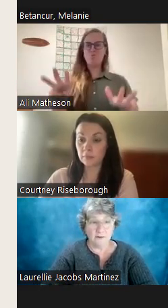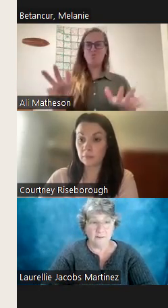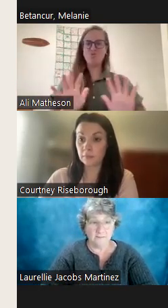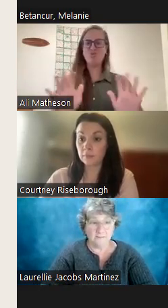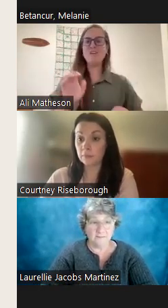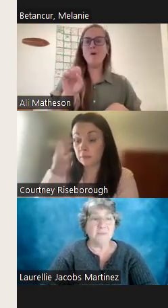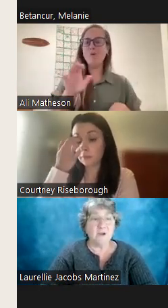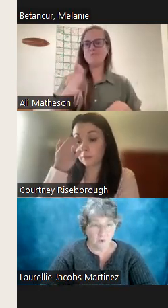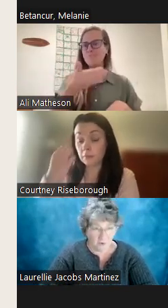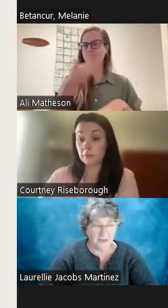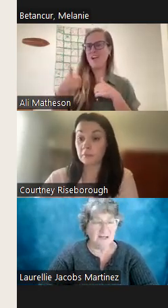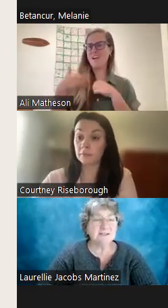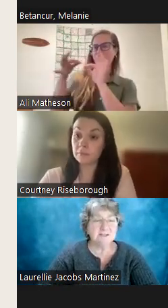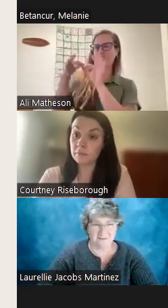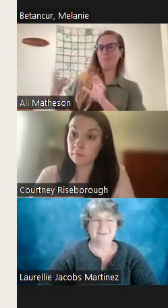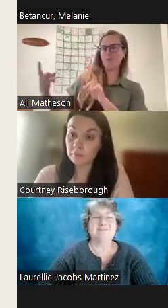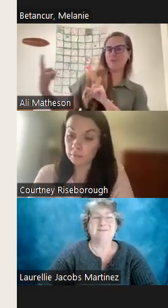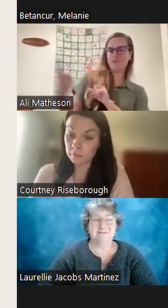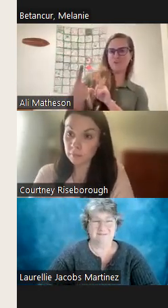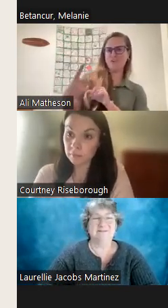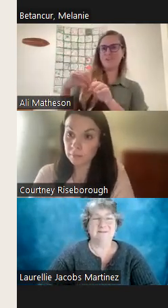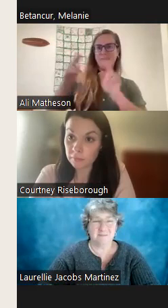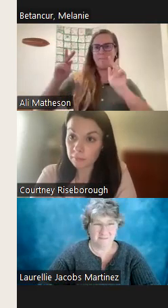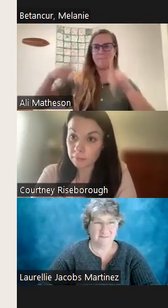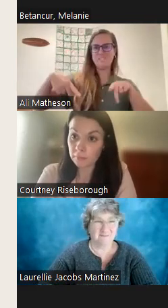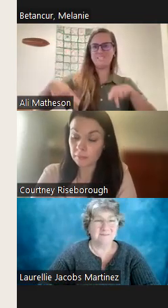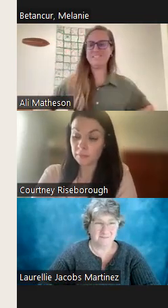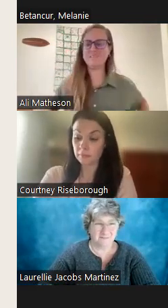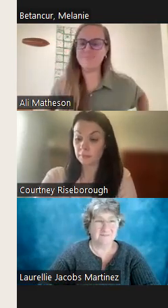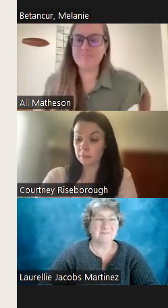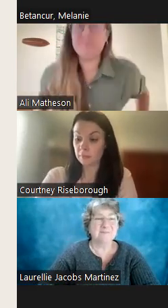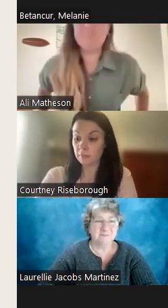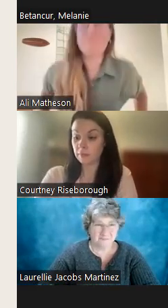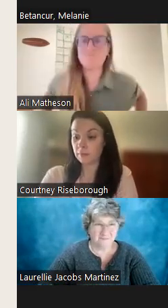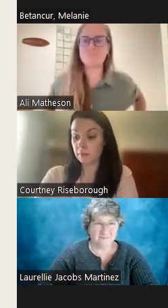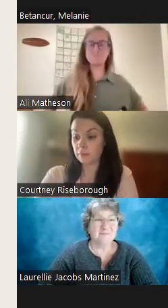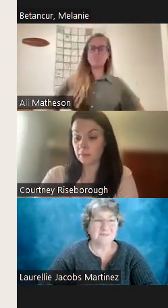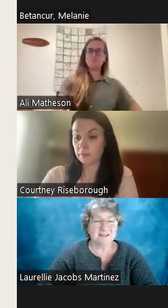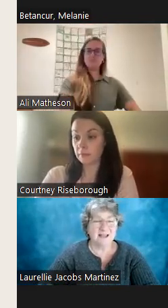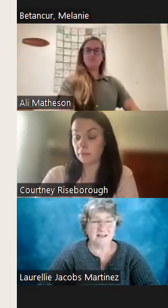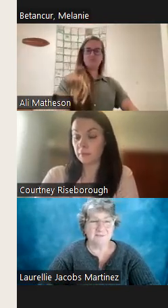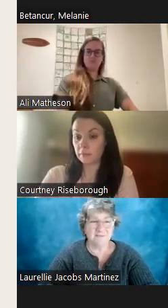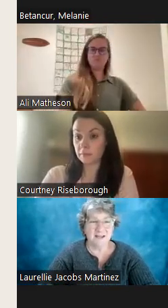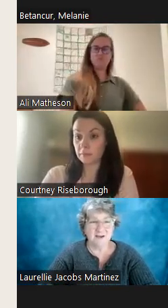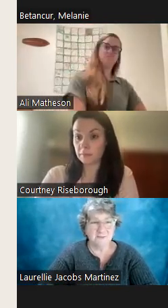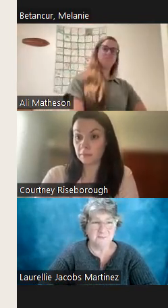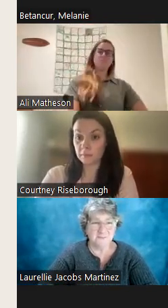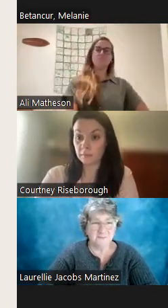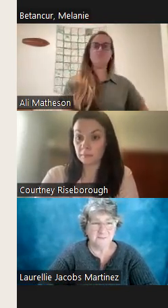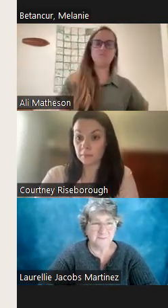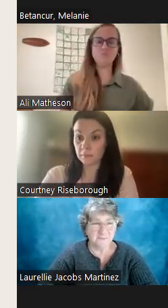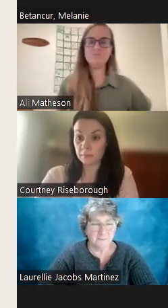need stitches on their chin, or they and so need they sti- go into the hospital for that, and they can't adjust to even look at the interpreter. Exactly. Thank you.